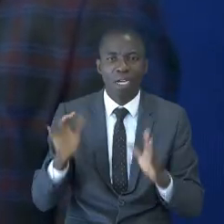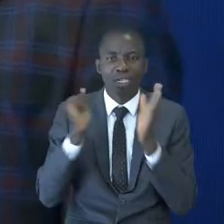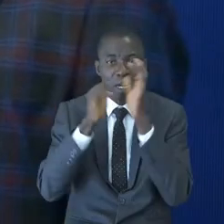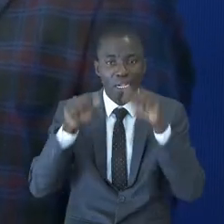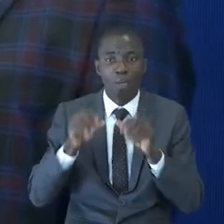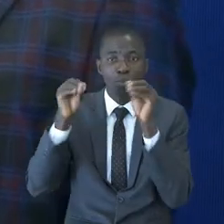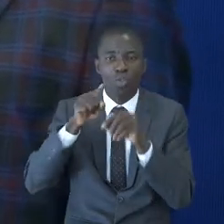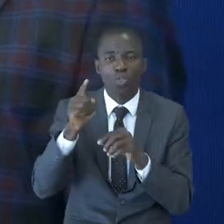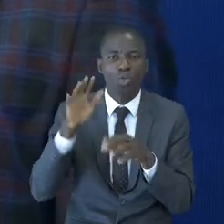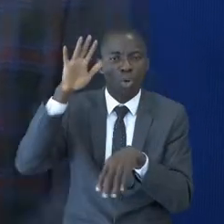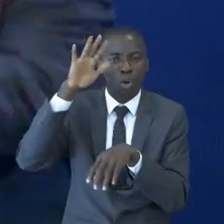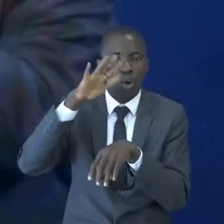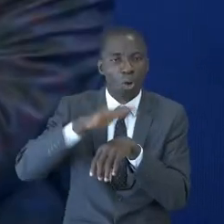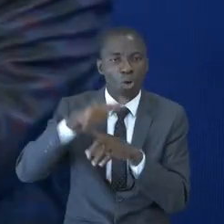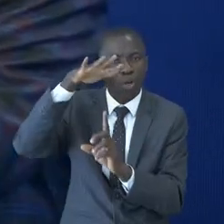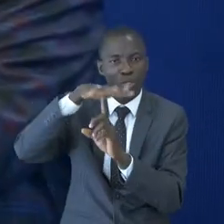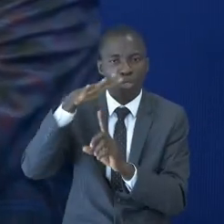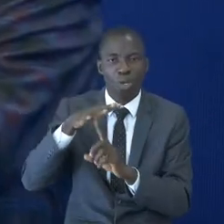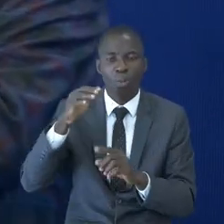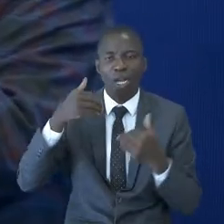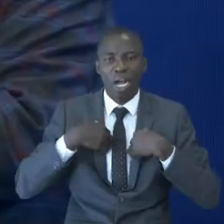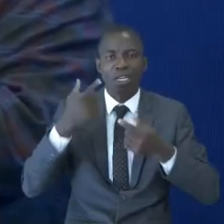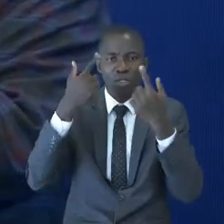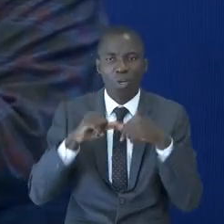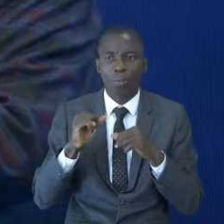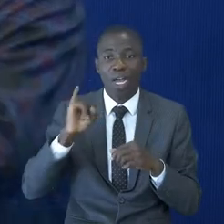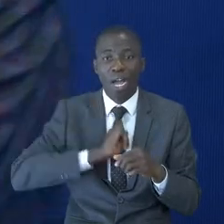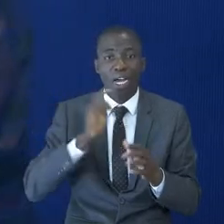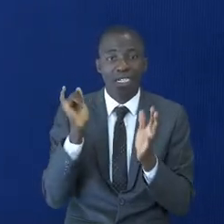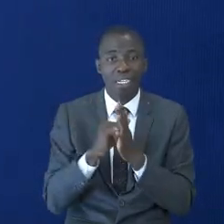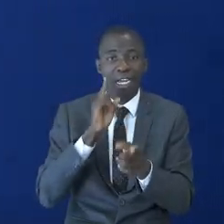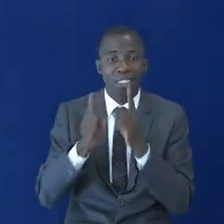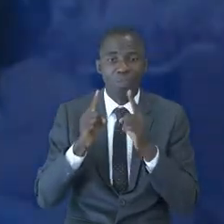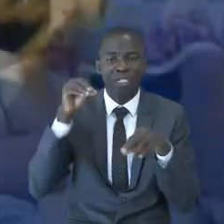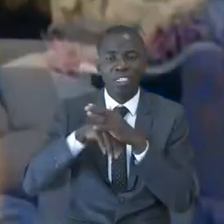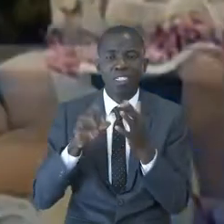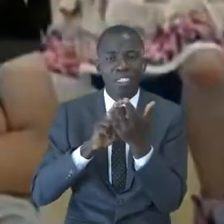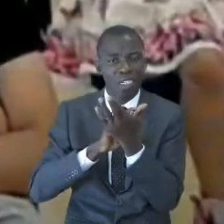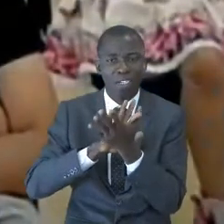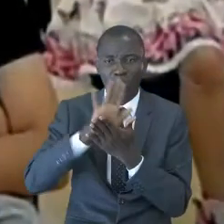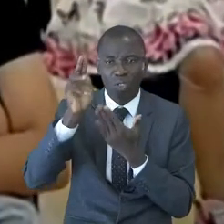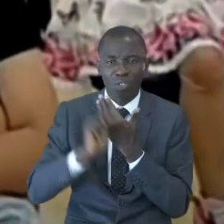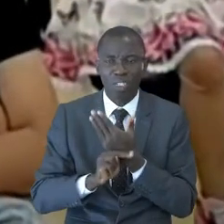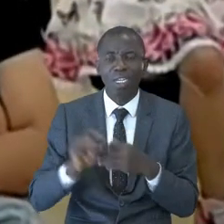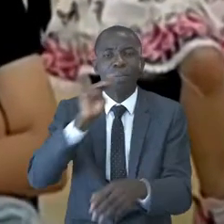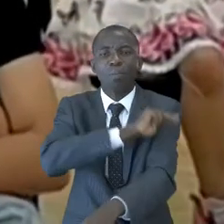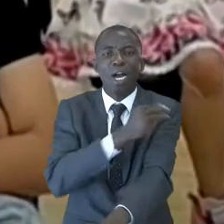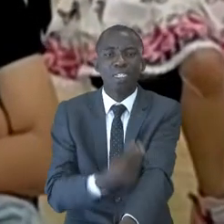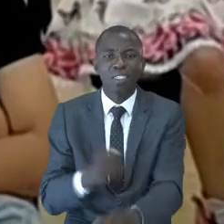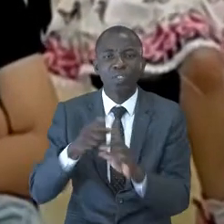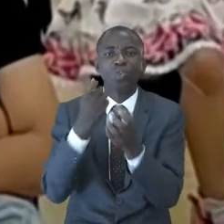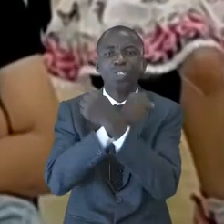top of that problem. I that speak in righteousness, mighty